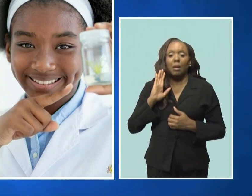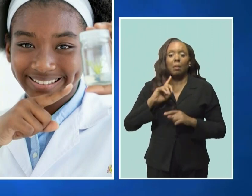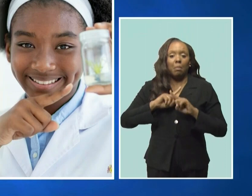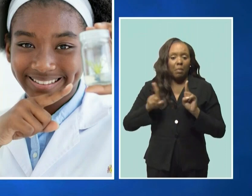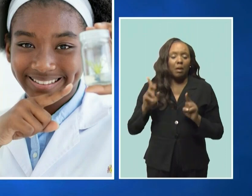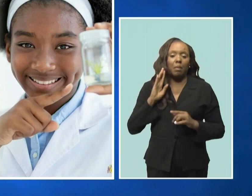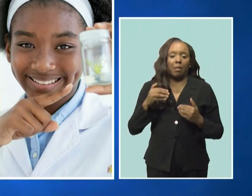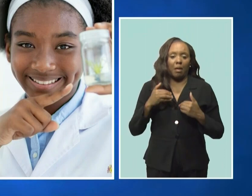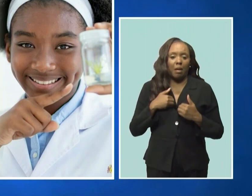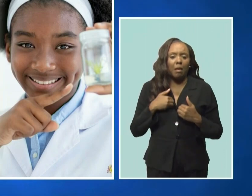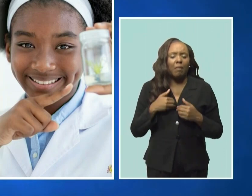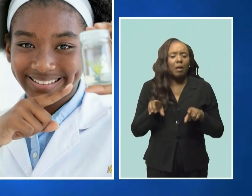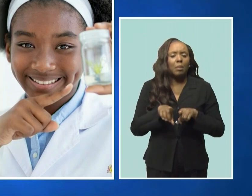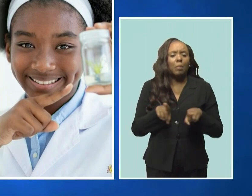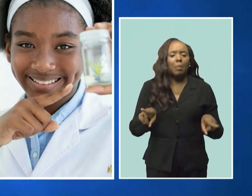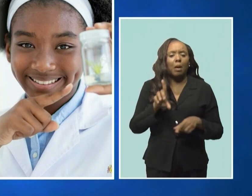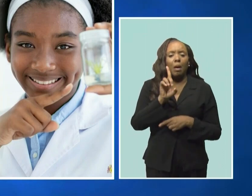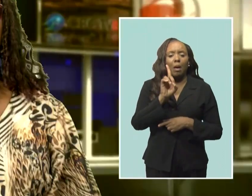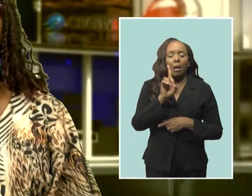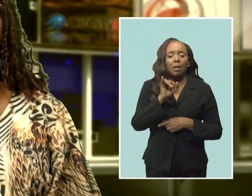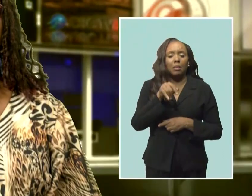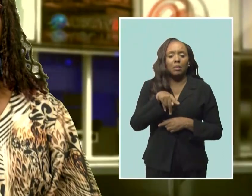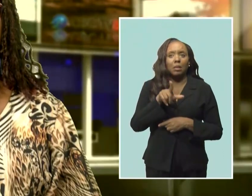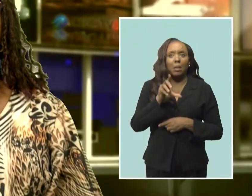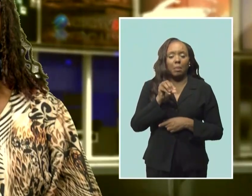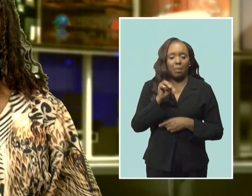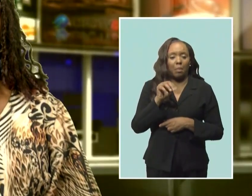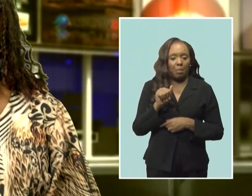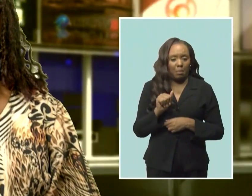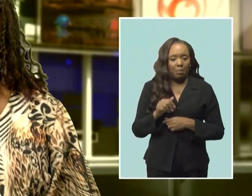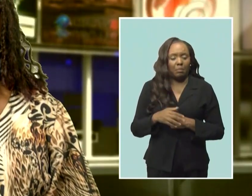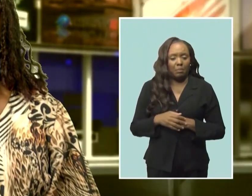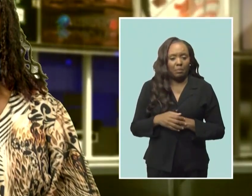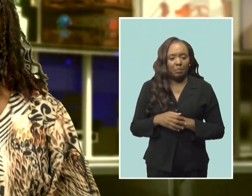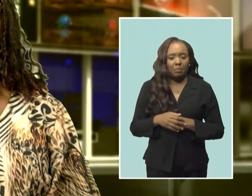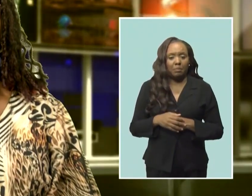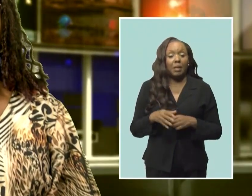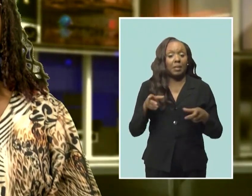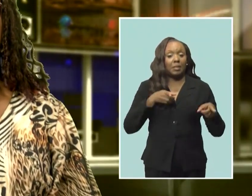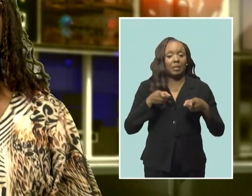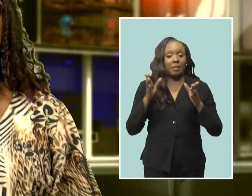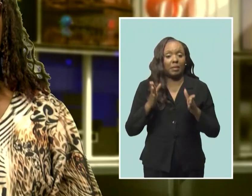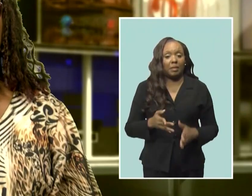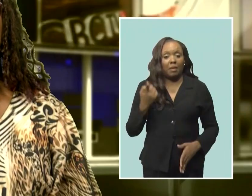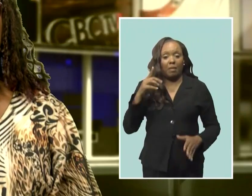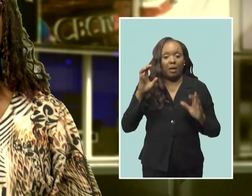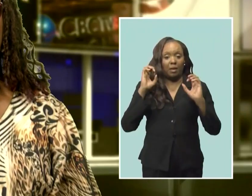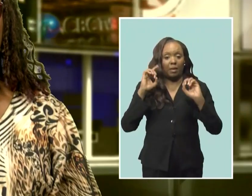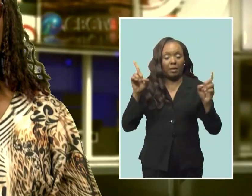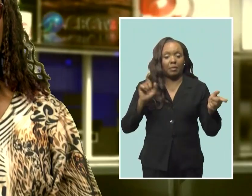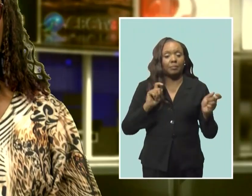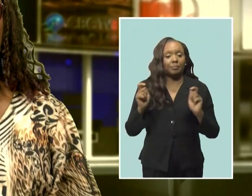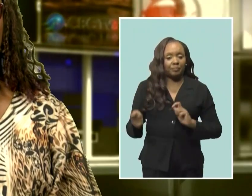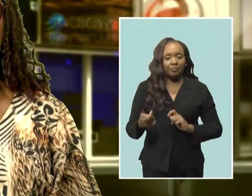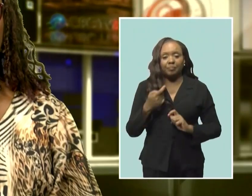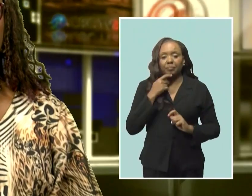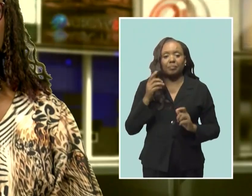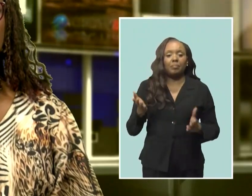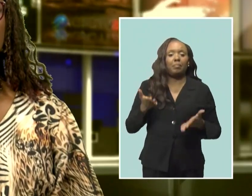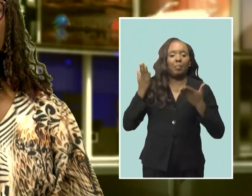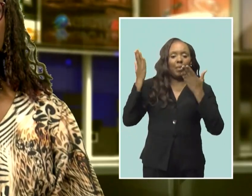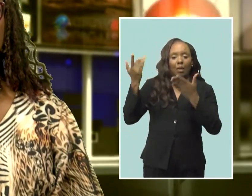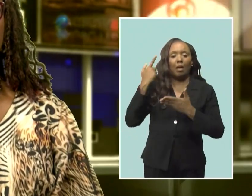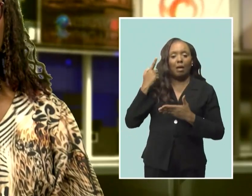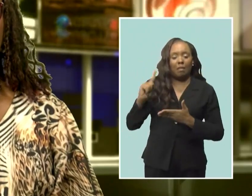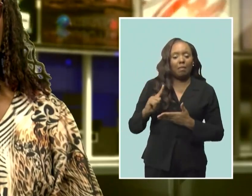are competent in certain areas. Director of Education Reform, Dr. Ida Mae Denny, adds that the proposals